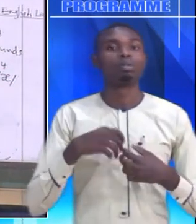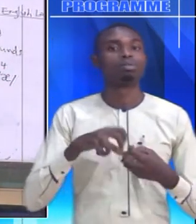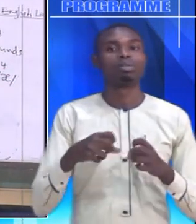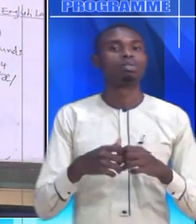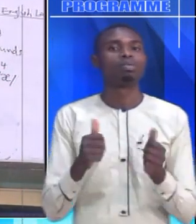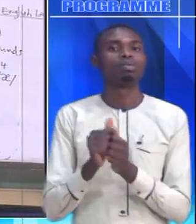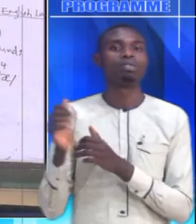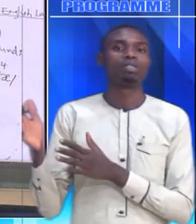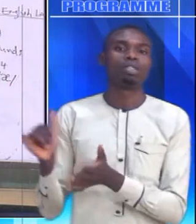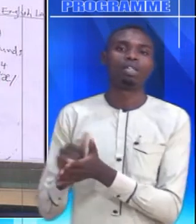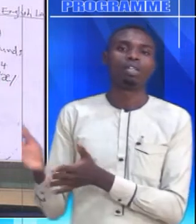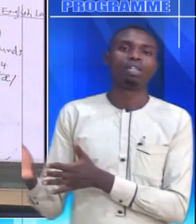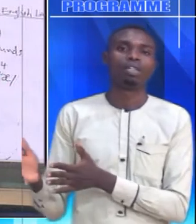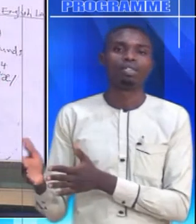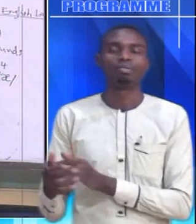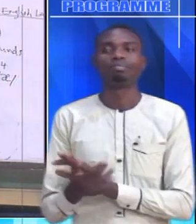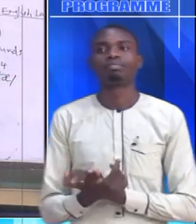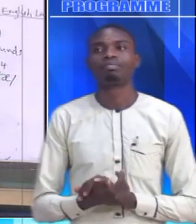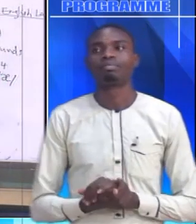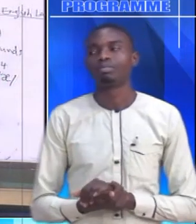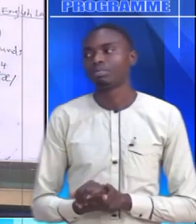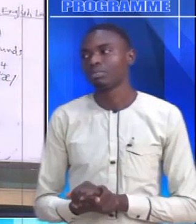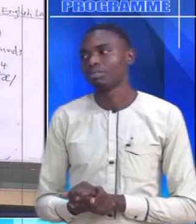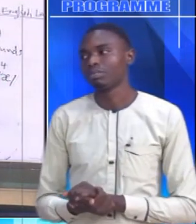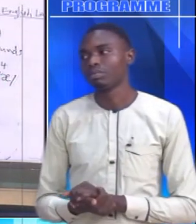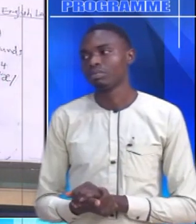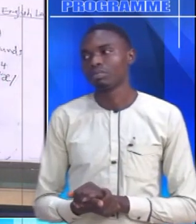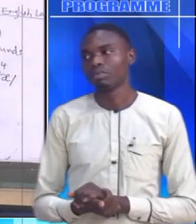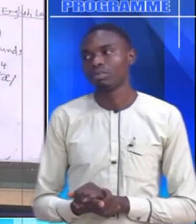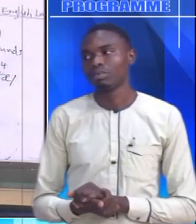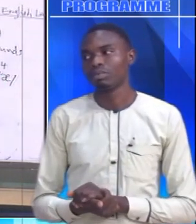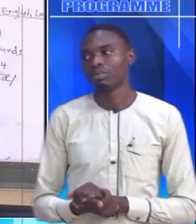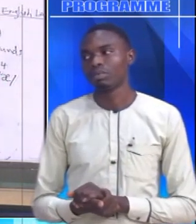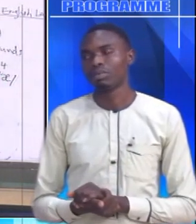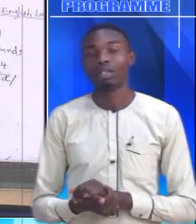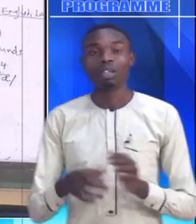identifying this one. So as you say, belt,